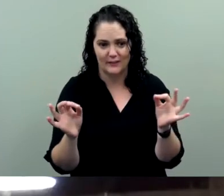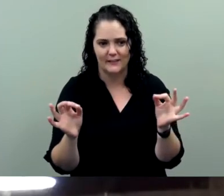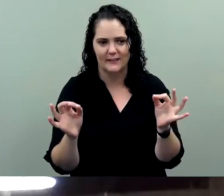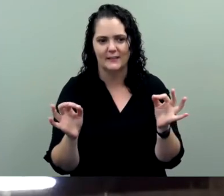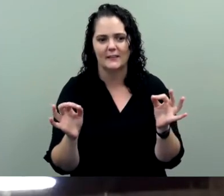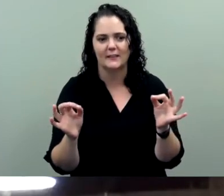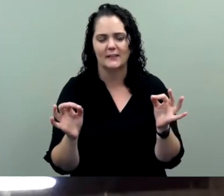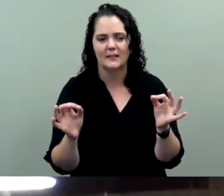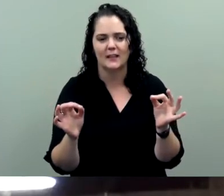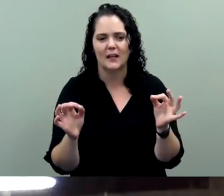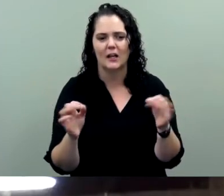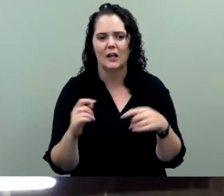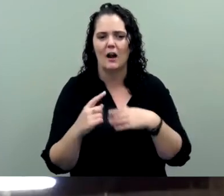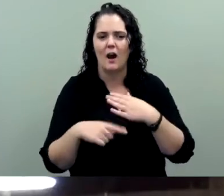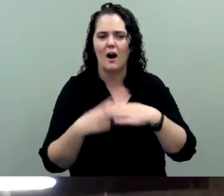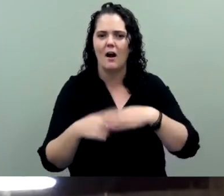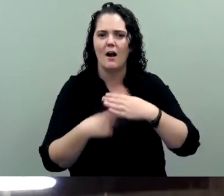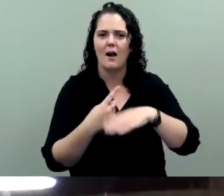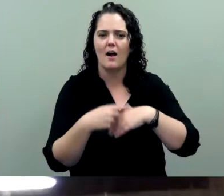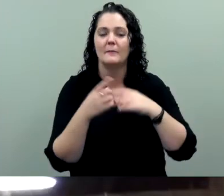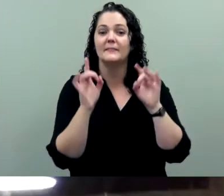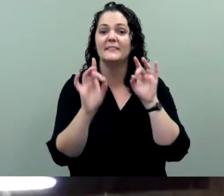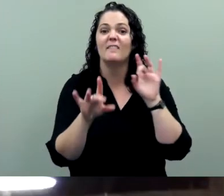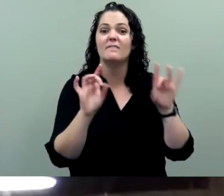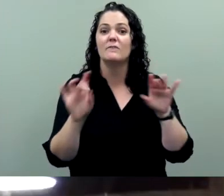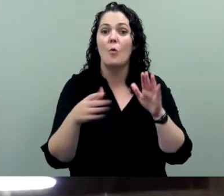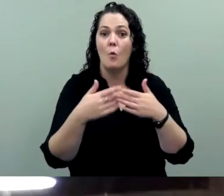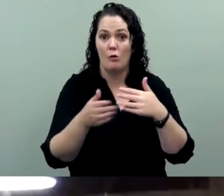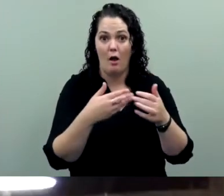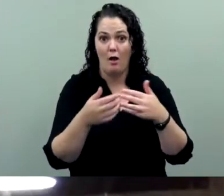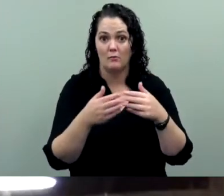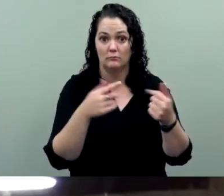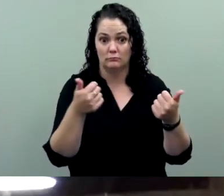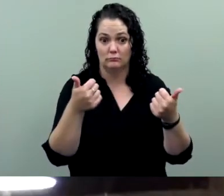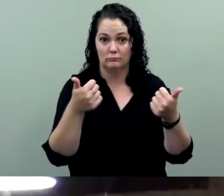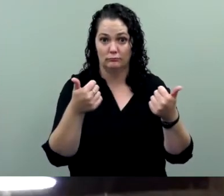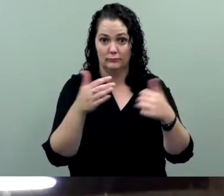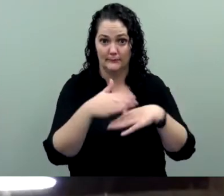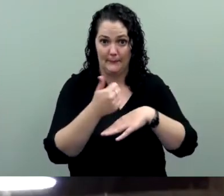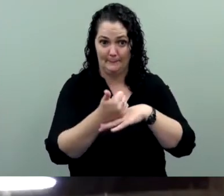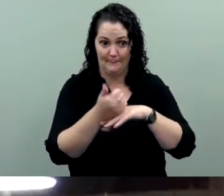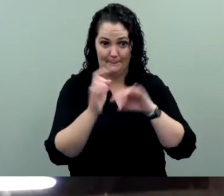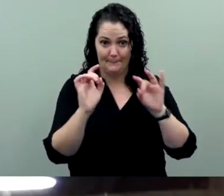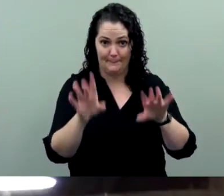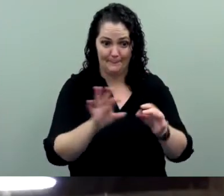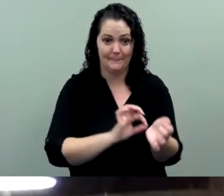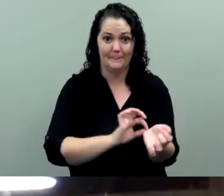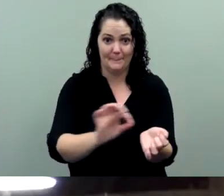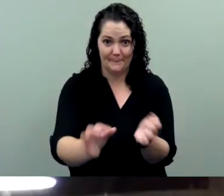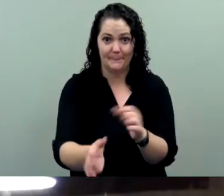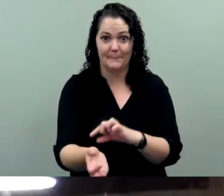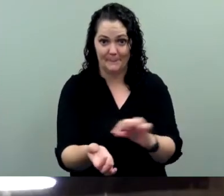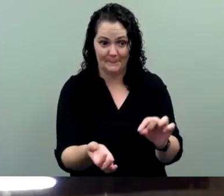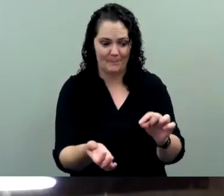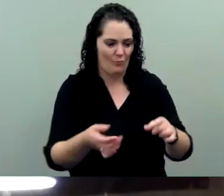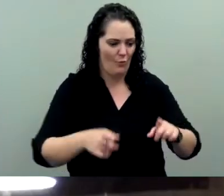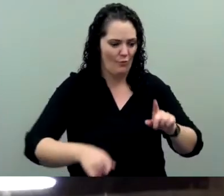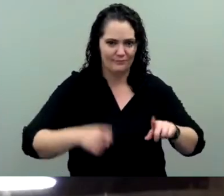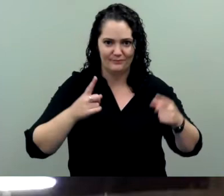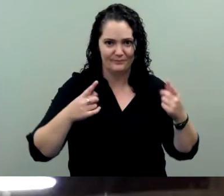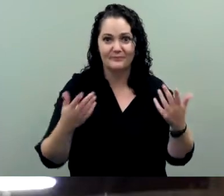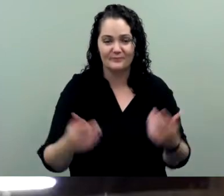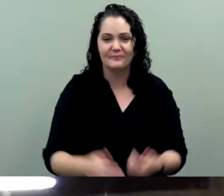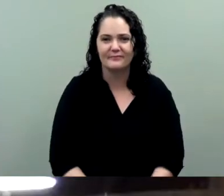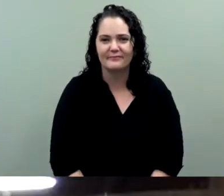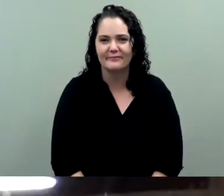up. Okay, get yourselves organized, y'all, and get yourselves set up and attached. There we go. Can you just wrap